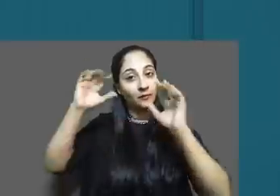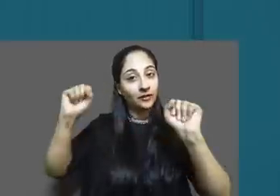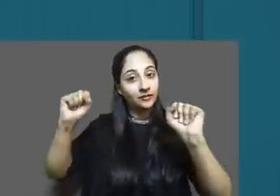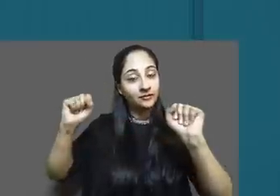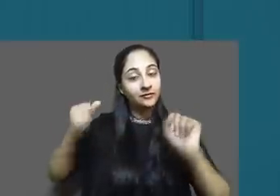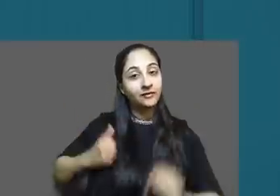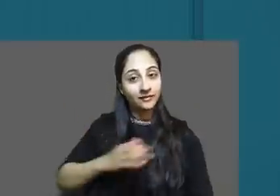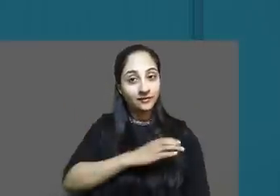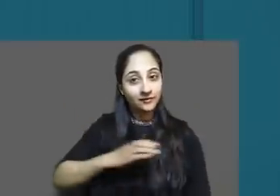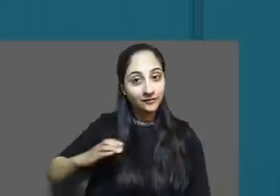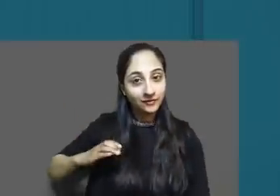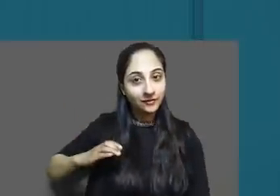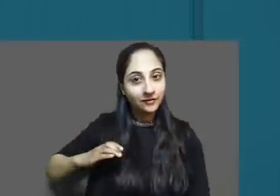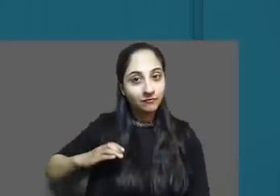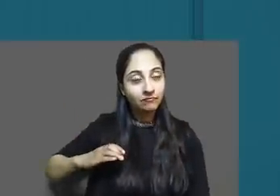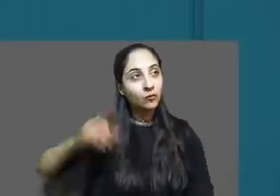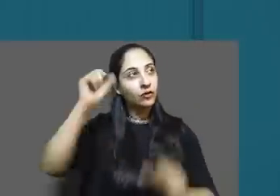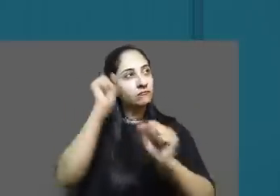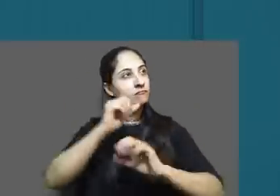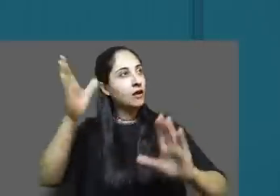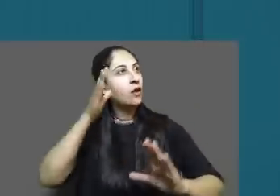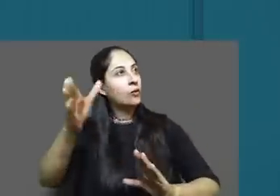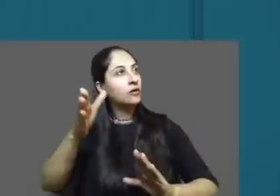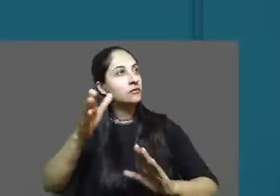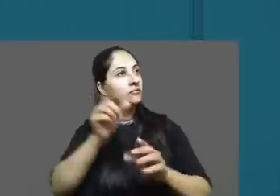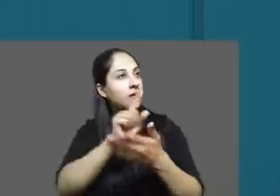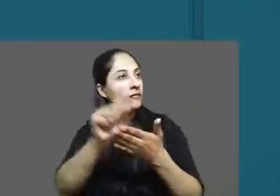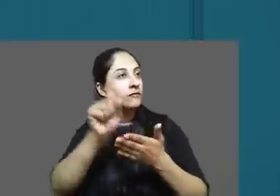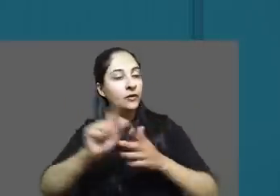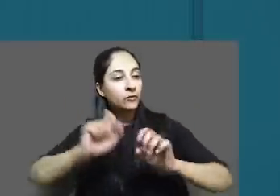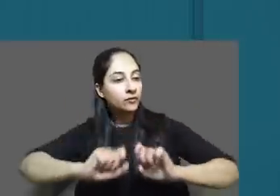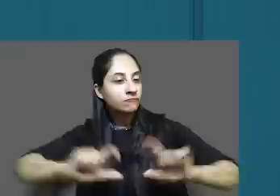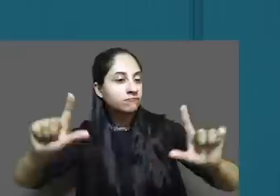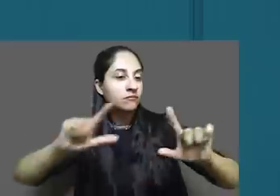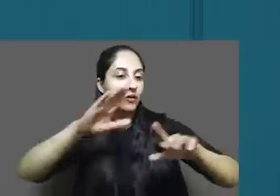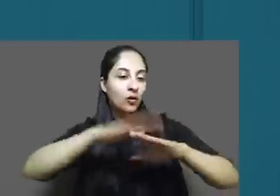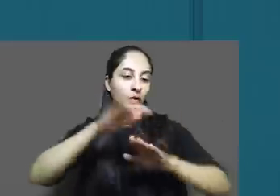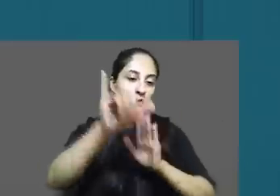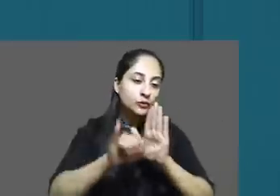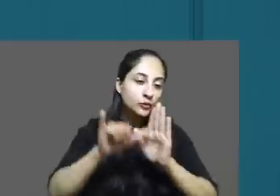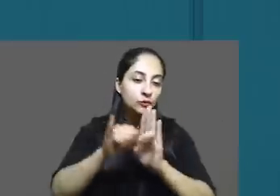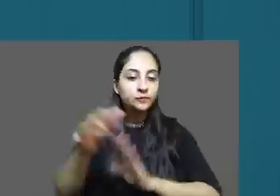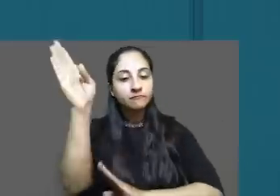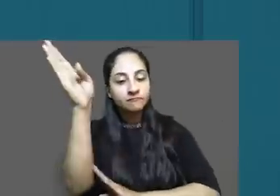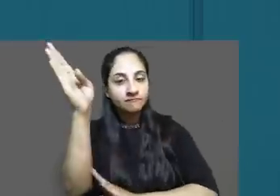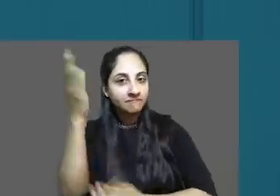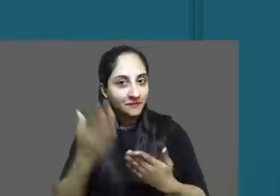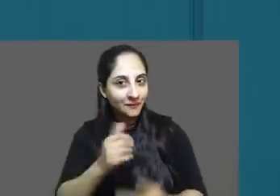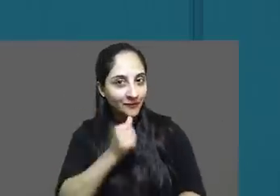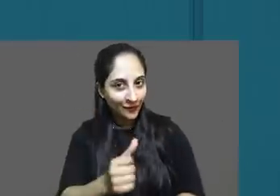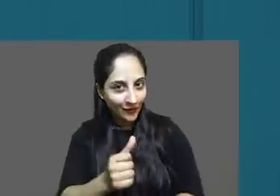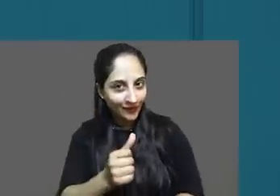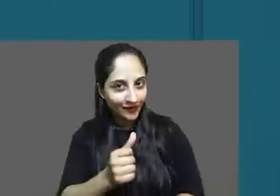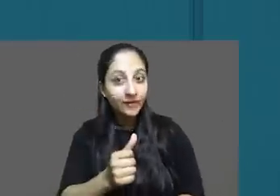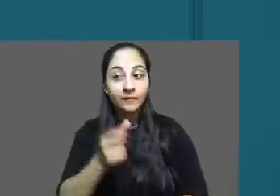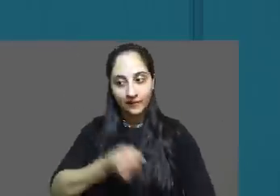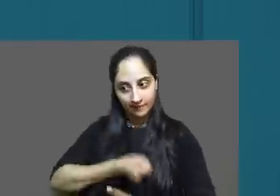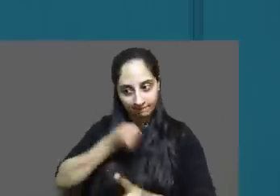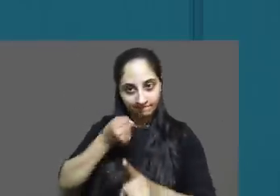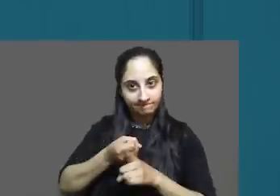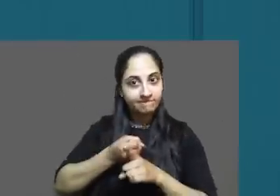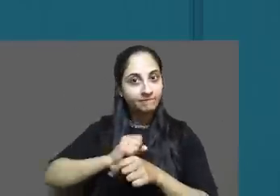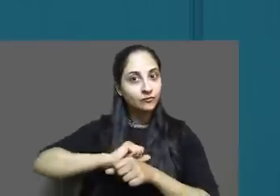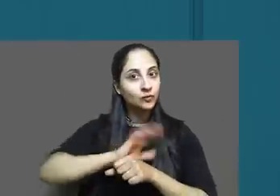Jamaat weekly over YouTube and Friday Night Reflections. What this year taught him as a leader, what this year taught him about the strength and